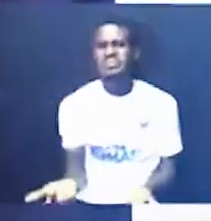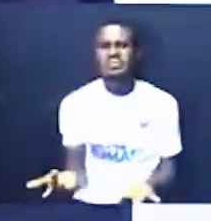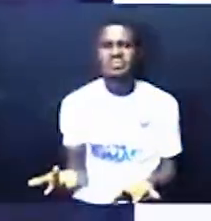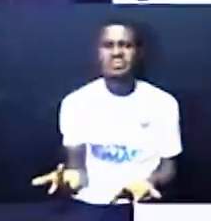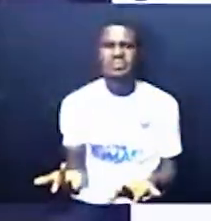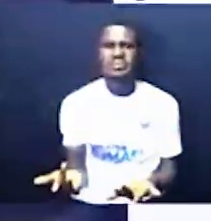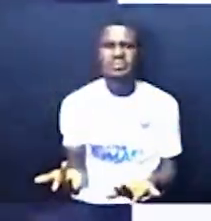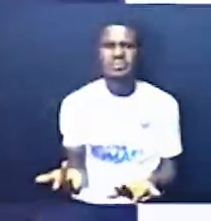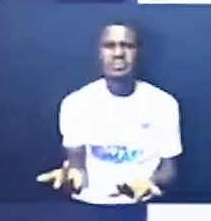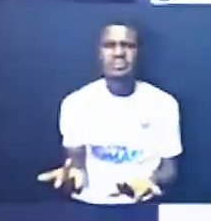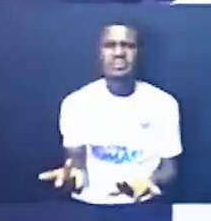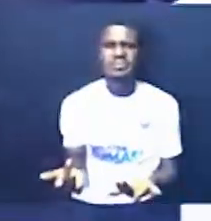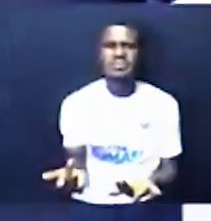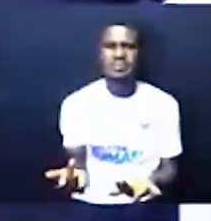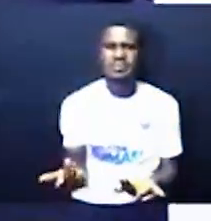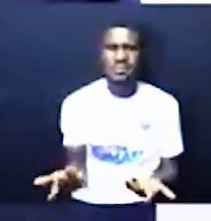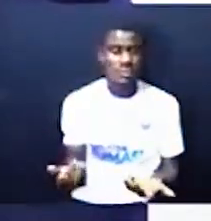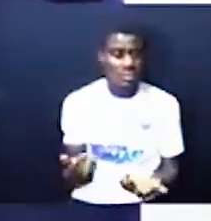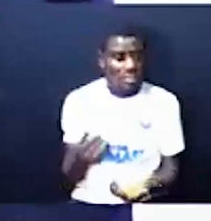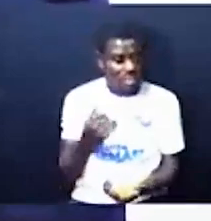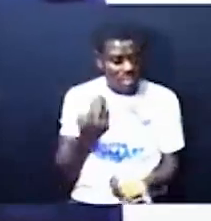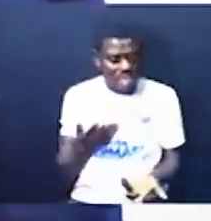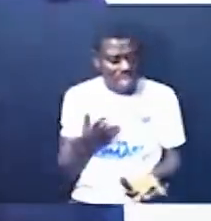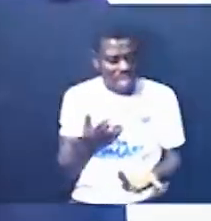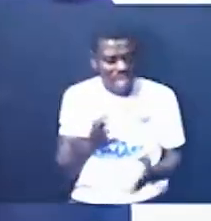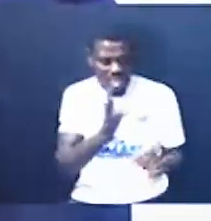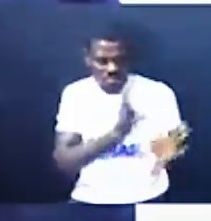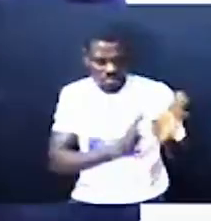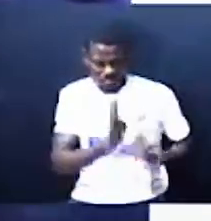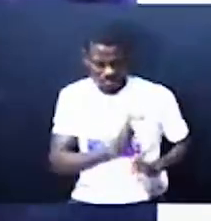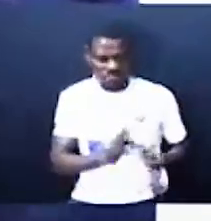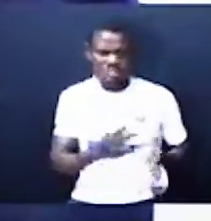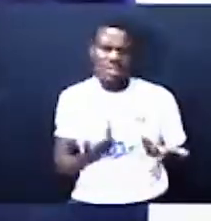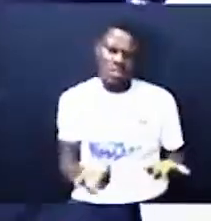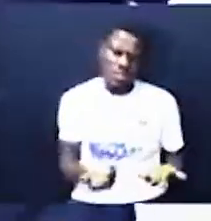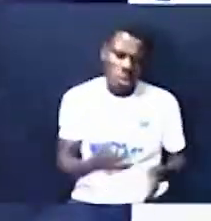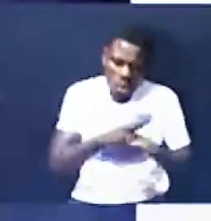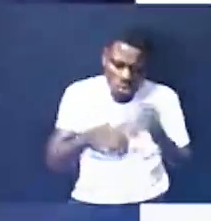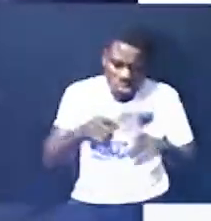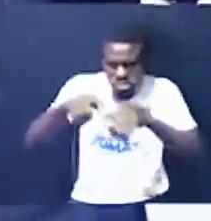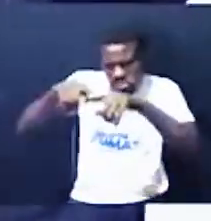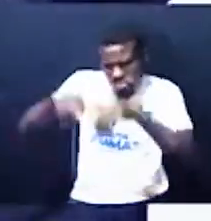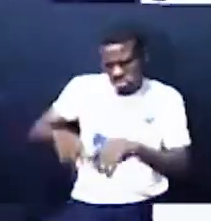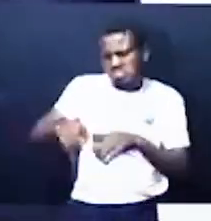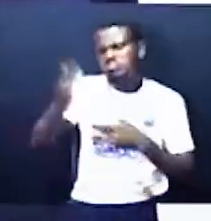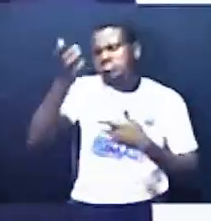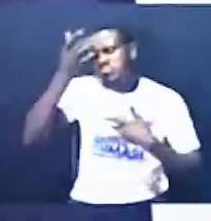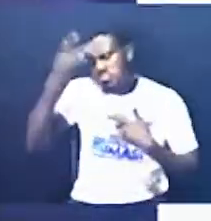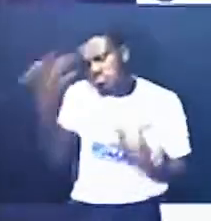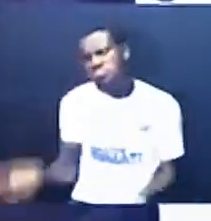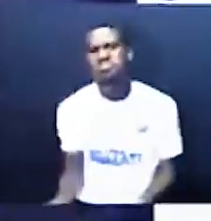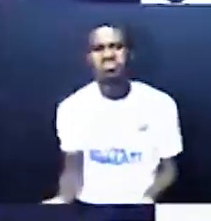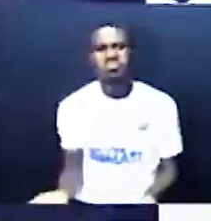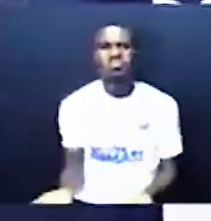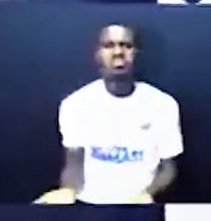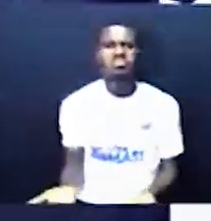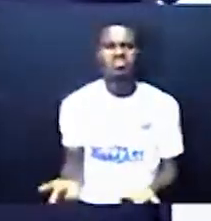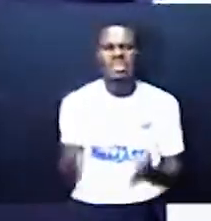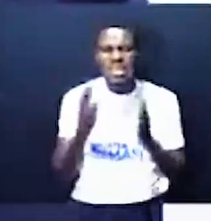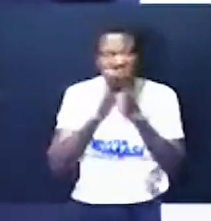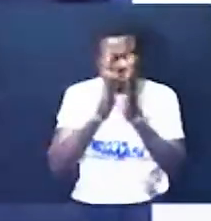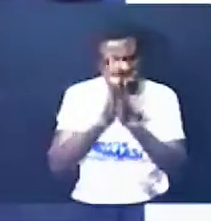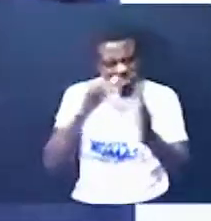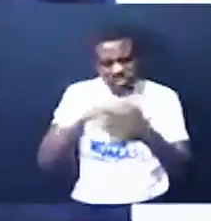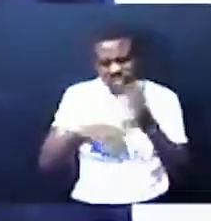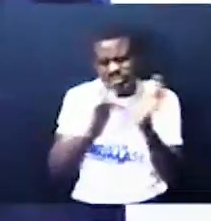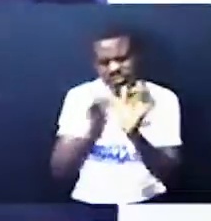fie no ejina yade iso. Her mood is determined by the sickness. Ni yabia ne na brabo nyina no yade na kire no se de o. I pray